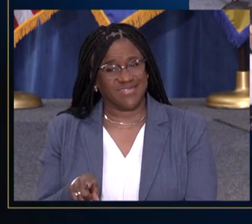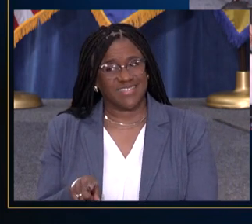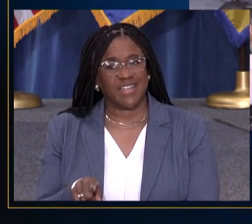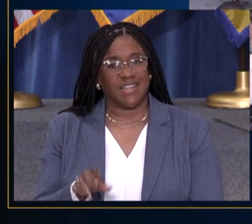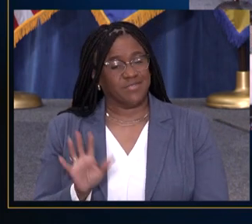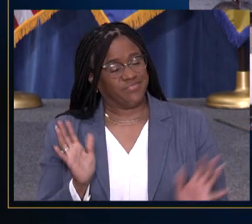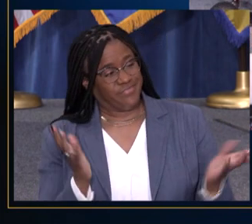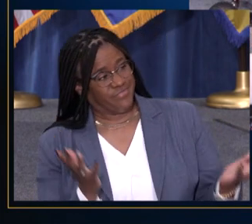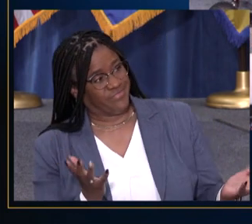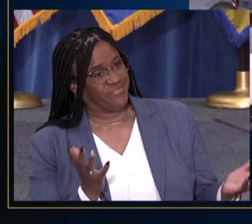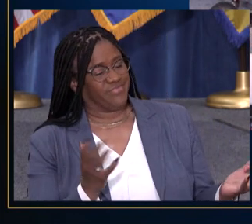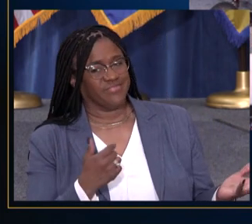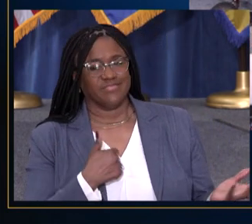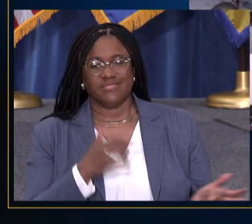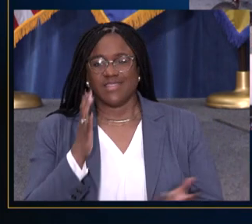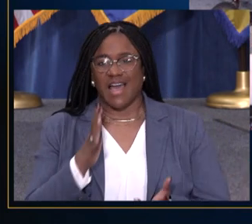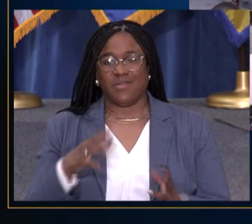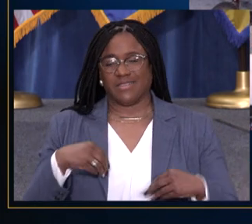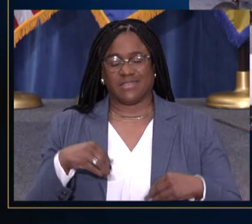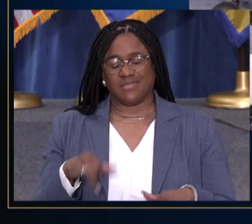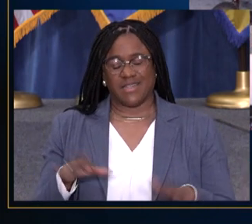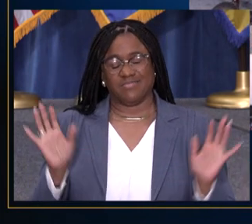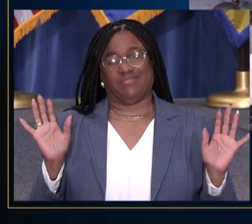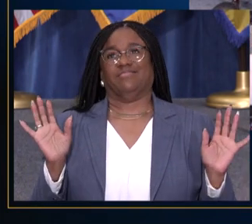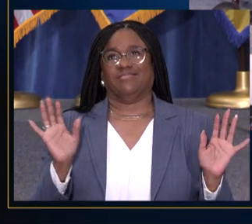yeah. I'll just take it.